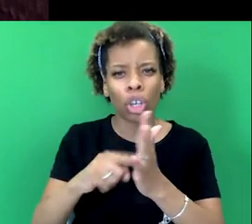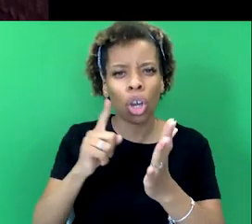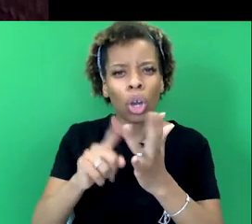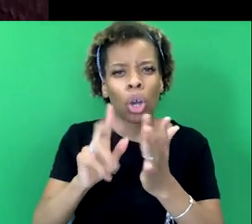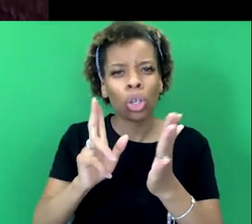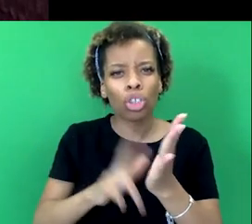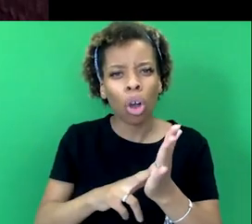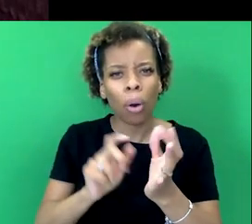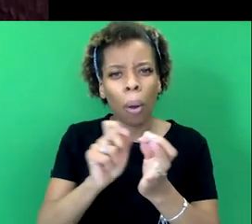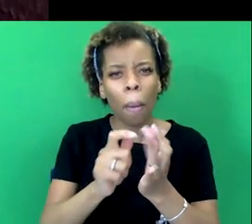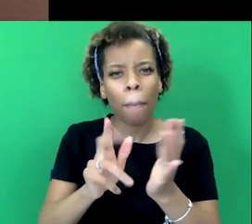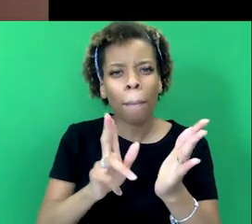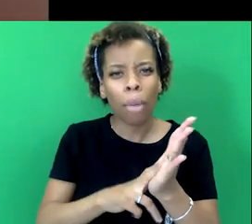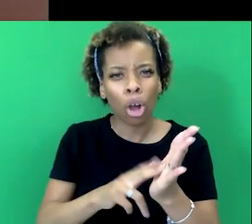Jovi,